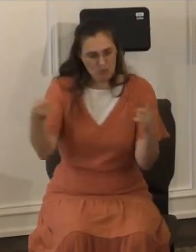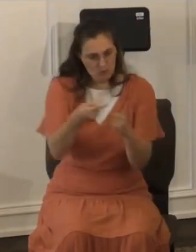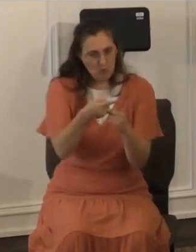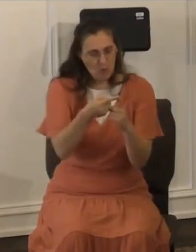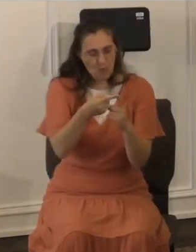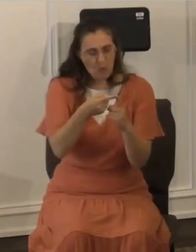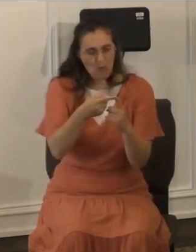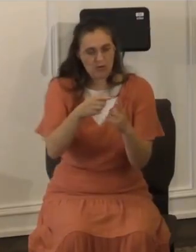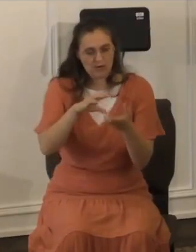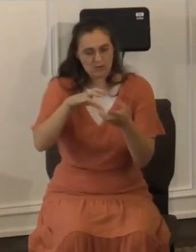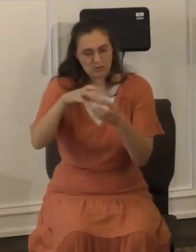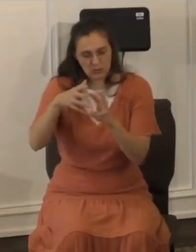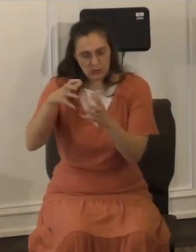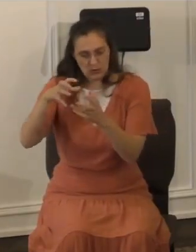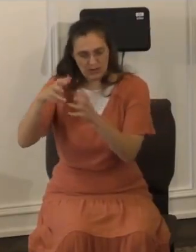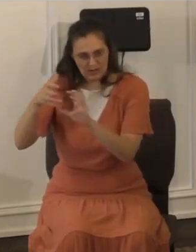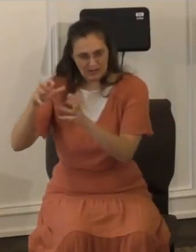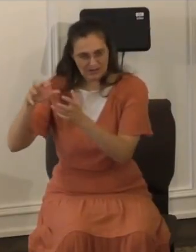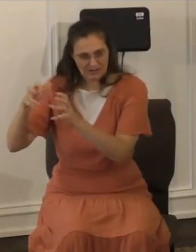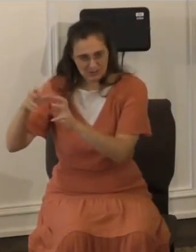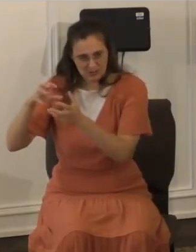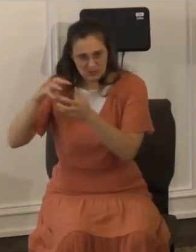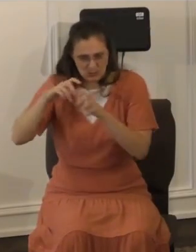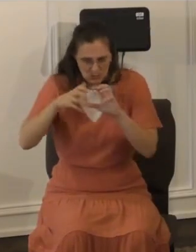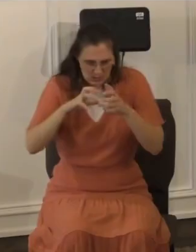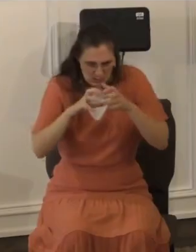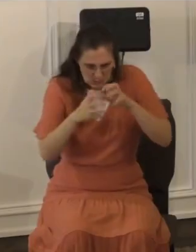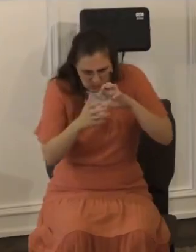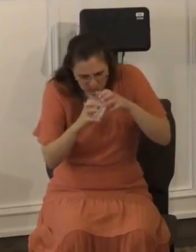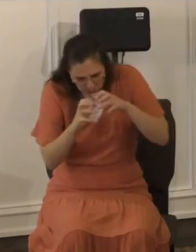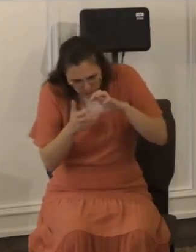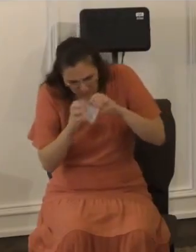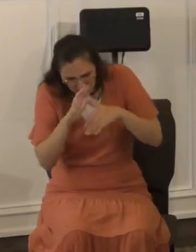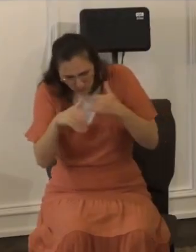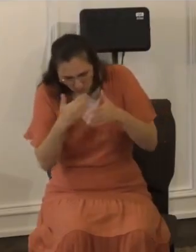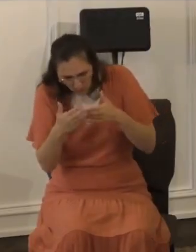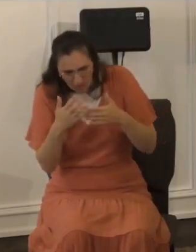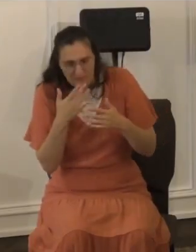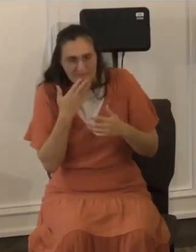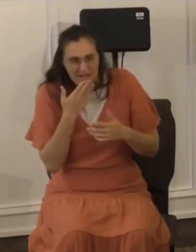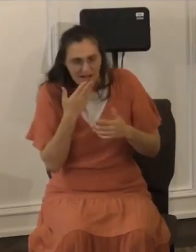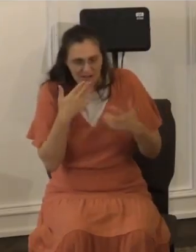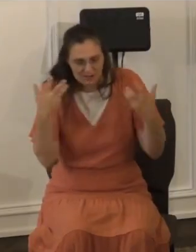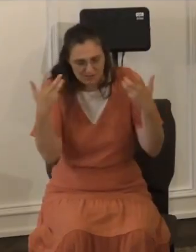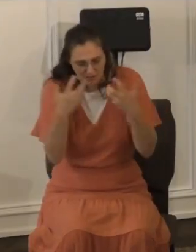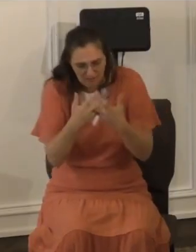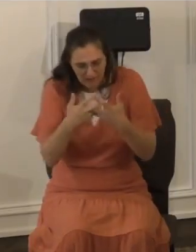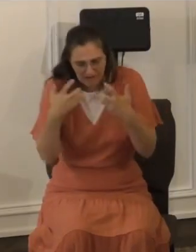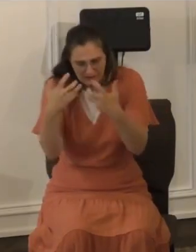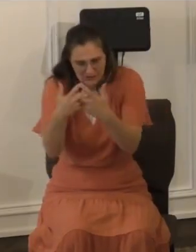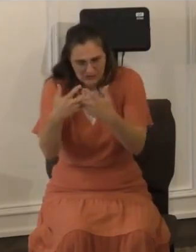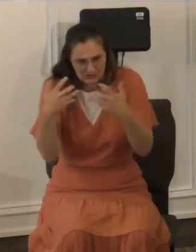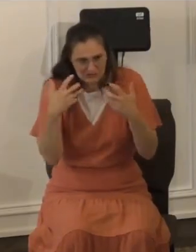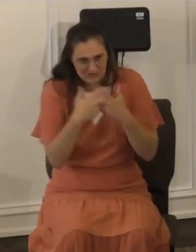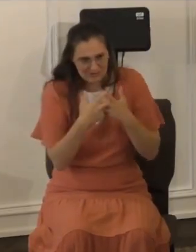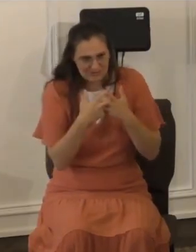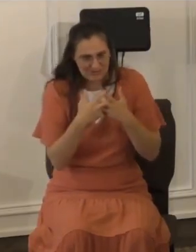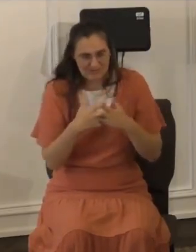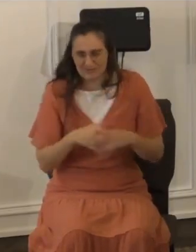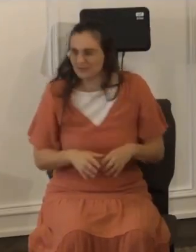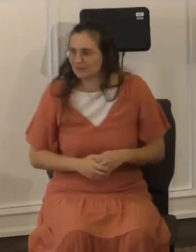is that you turn it, and then you keep twisting it until you get all of the colors on the same side. There